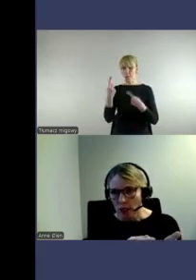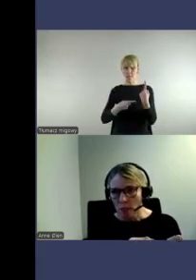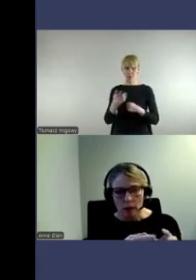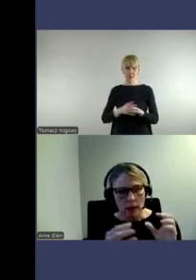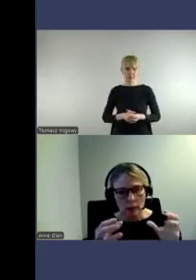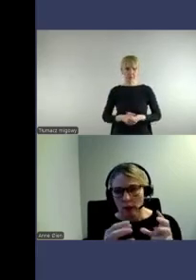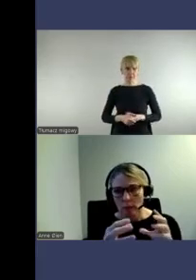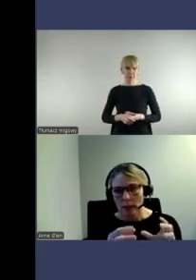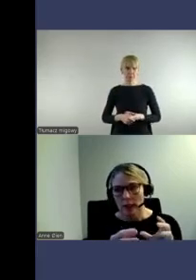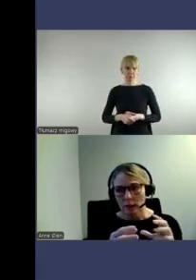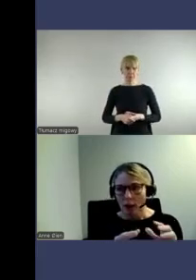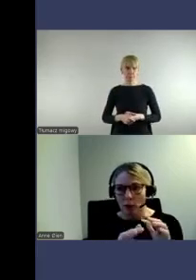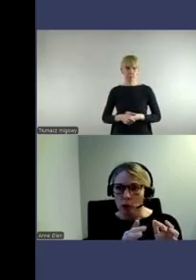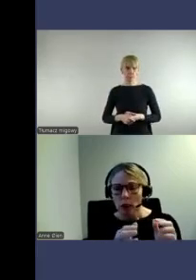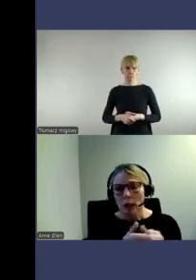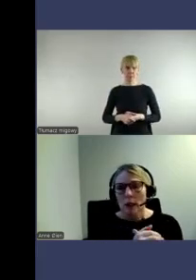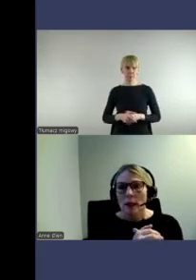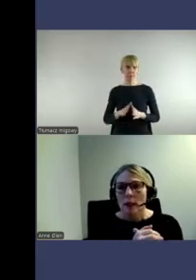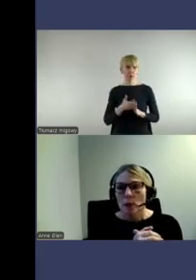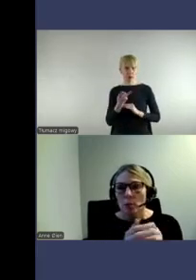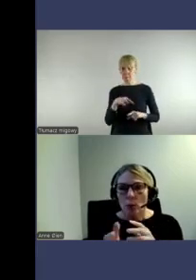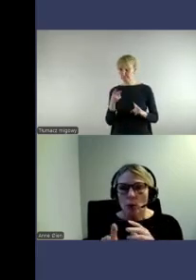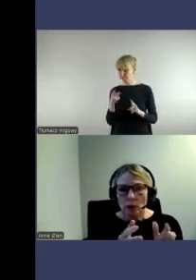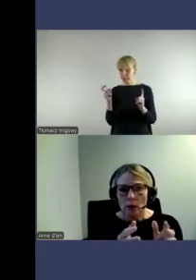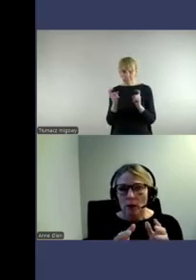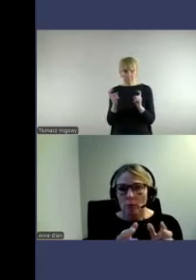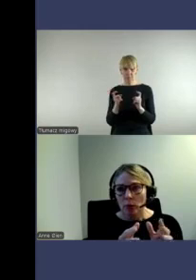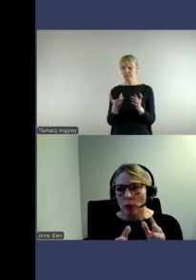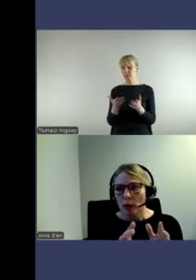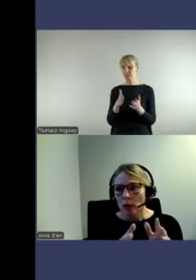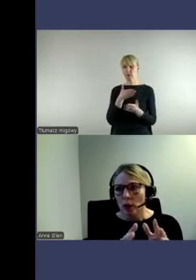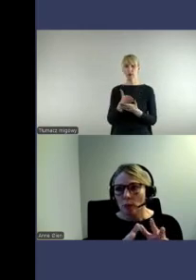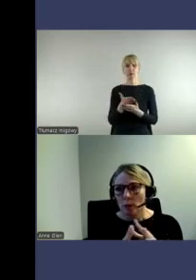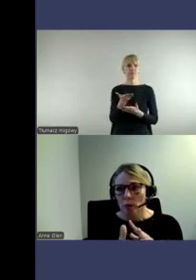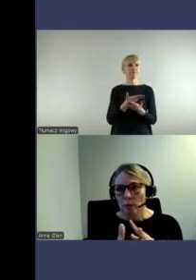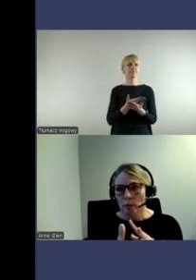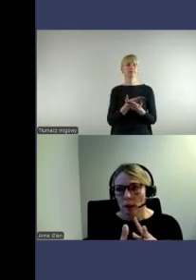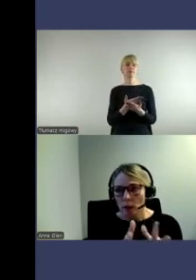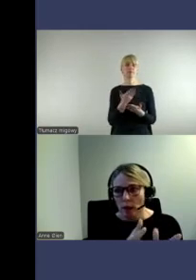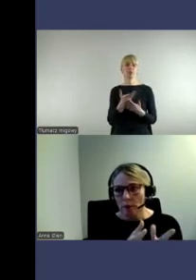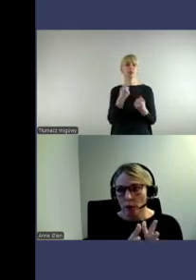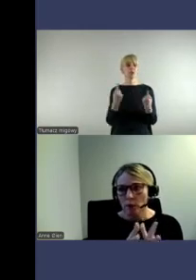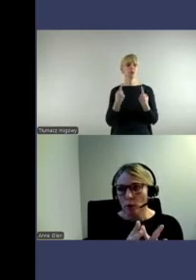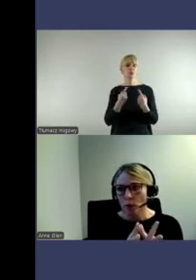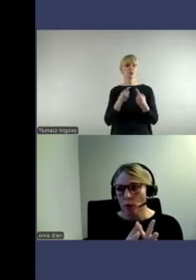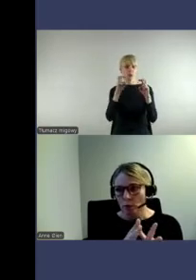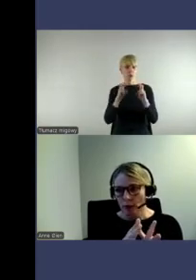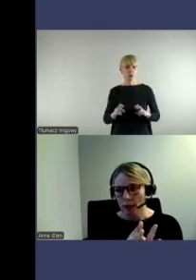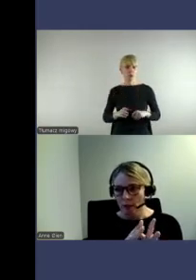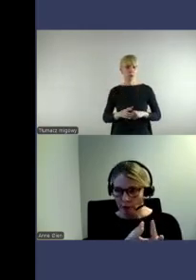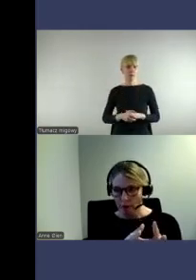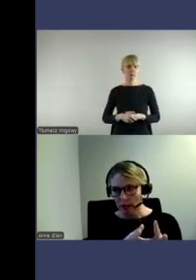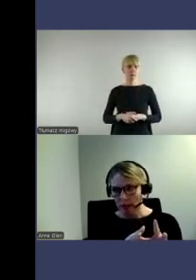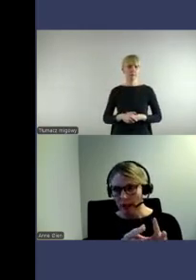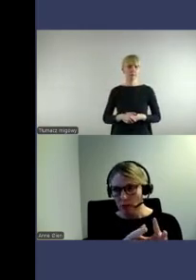social capital, it's basically a survival tool. So in both Bardu and Karlsøy, people relied first and foremost on